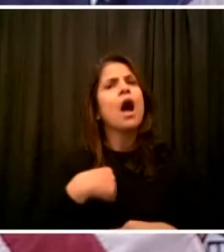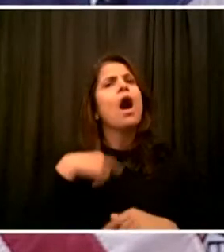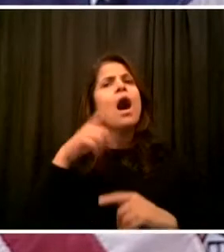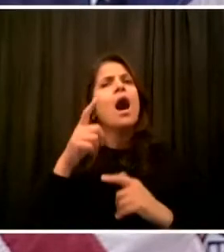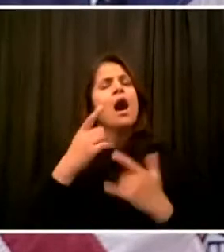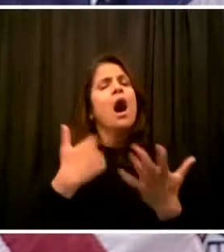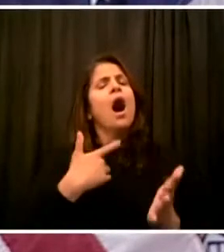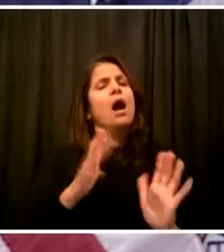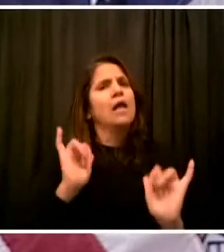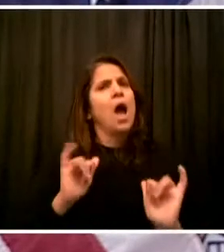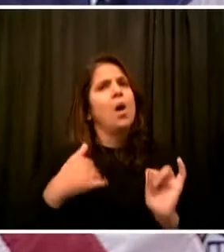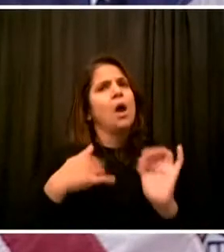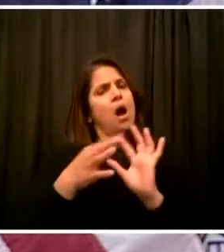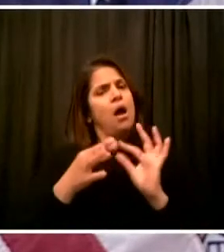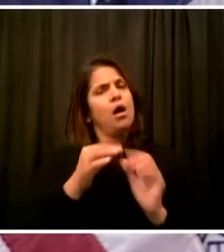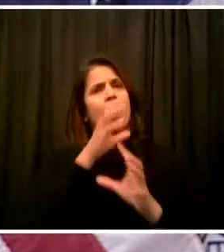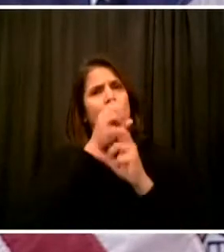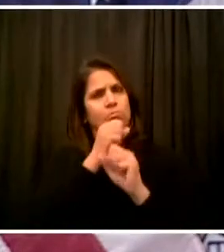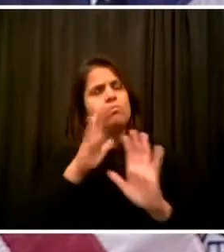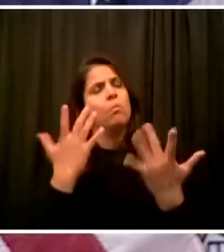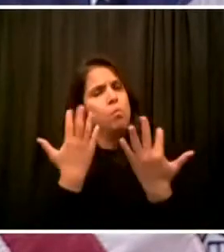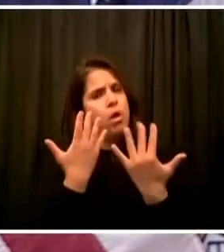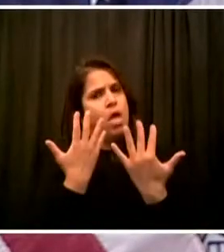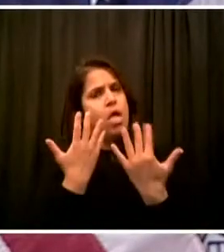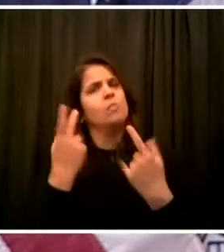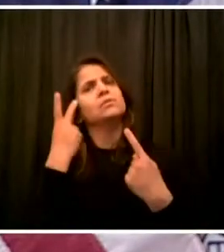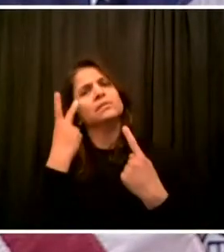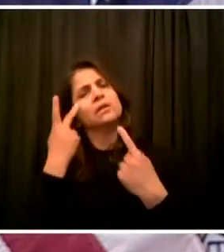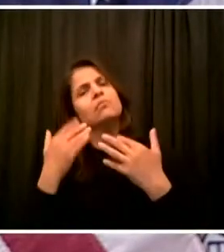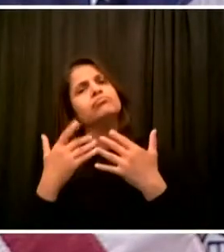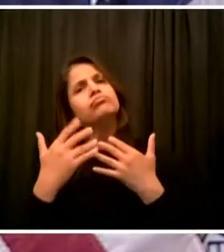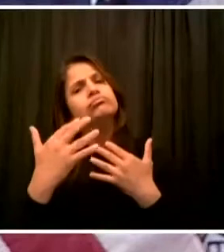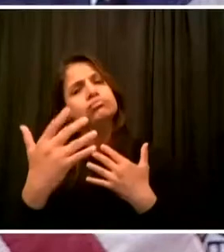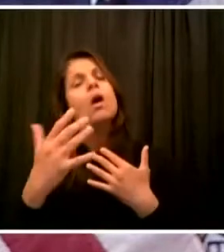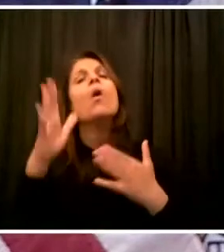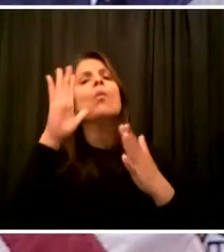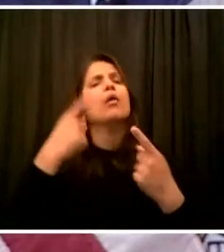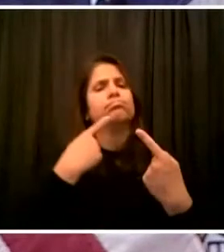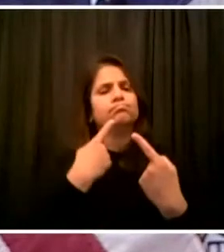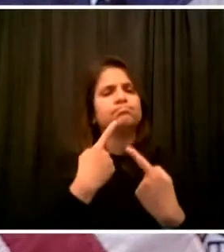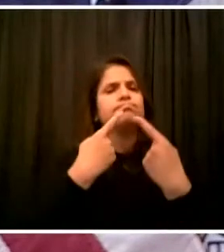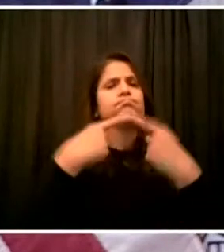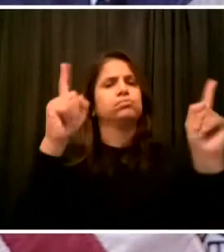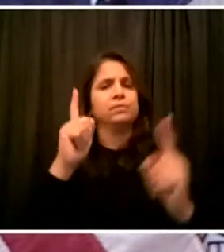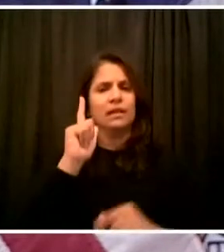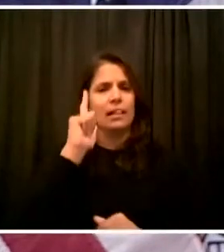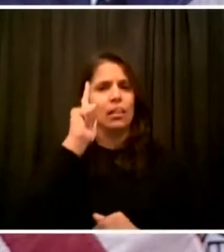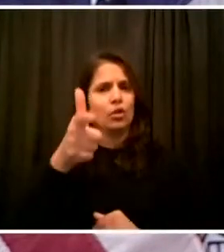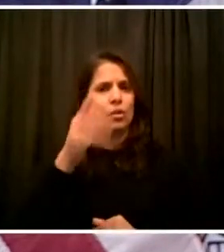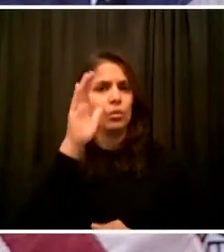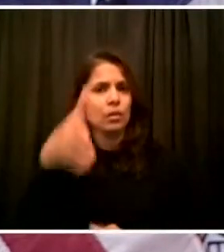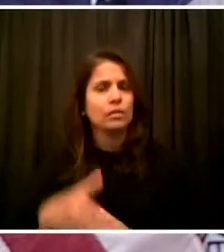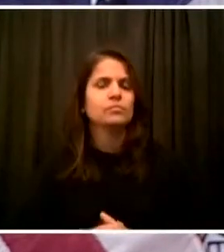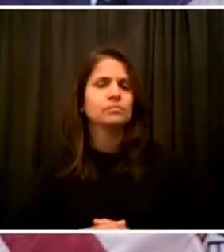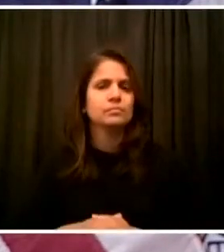press conference or any press conference, we put together the lineup each day according to what we think is necessary, and that changes every